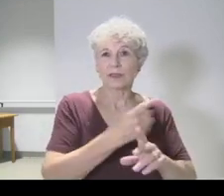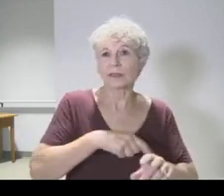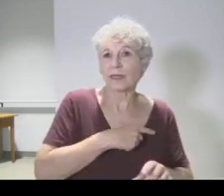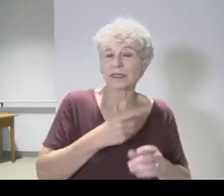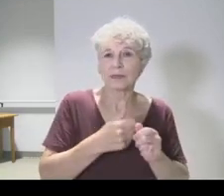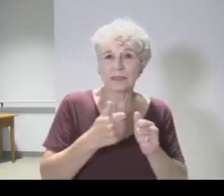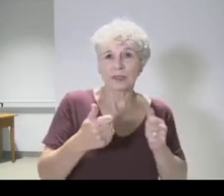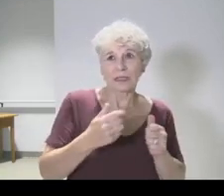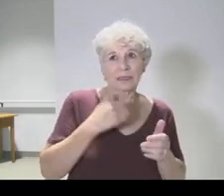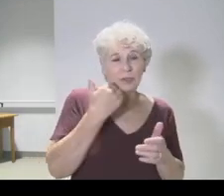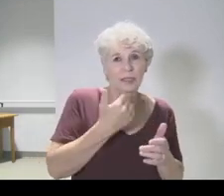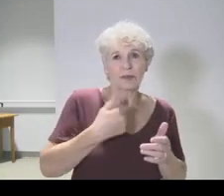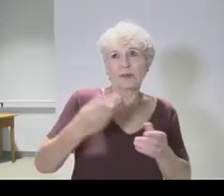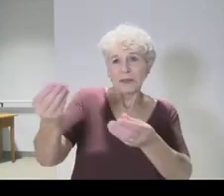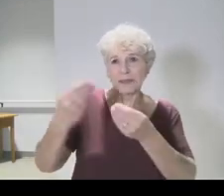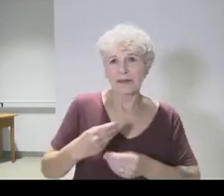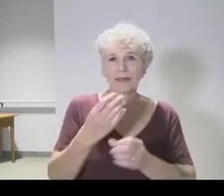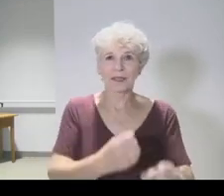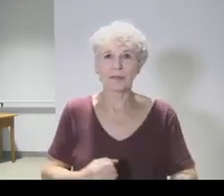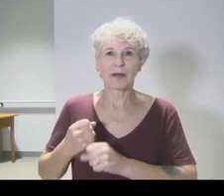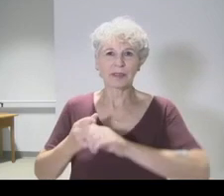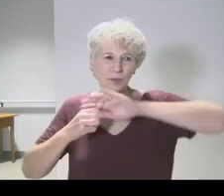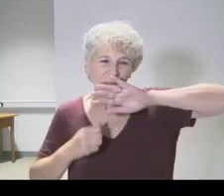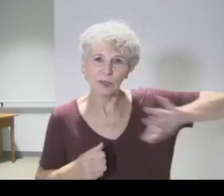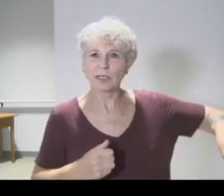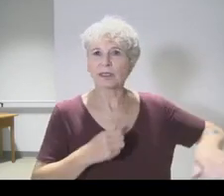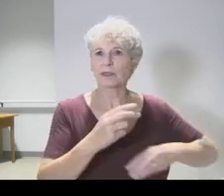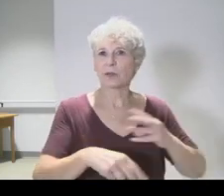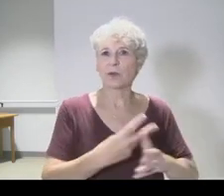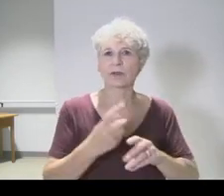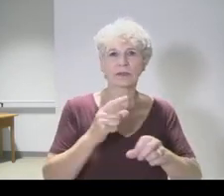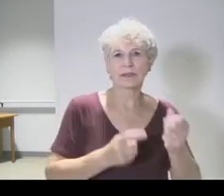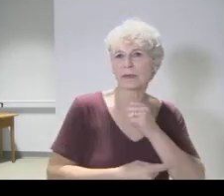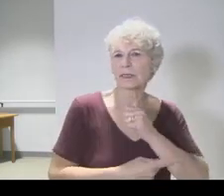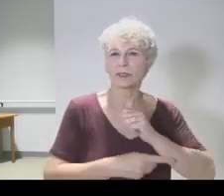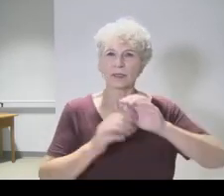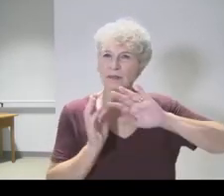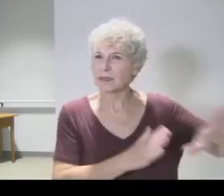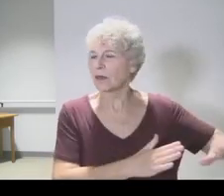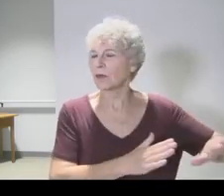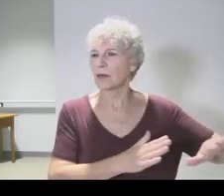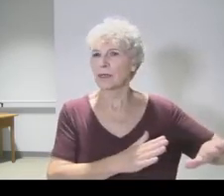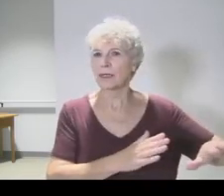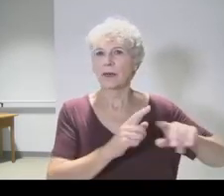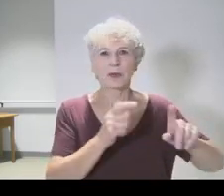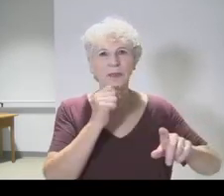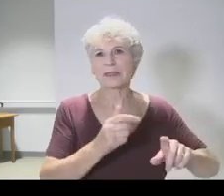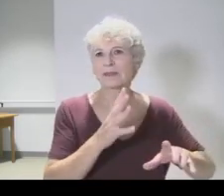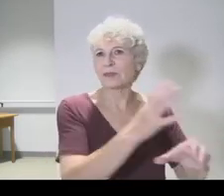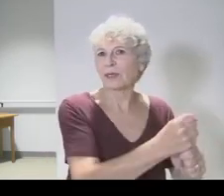given the power of the Holy Spirit to reject the world's temptations and lies. But we didn't tap into that.